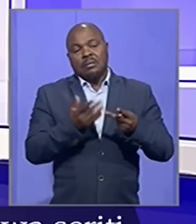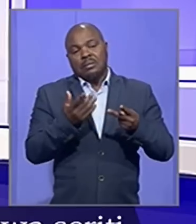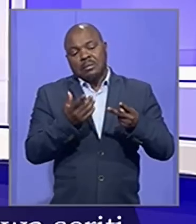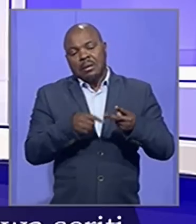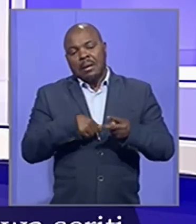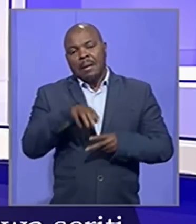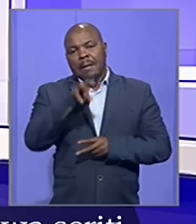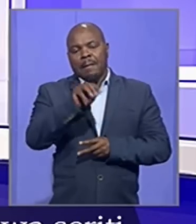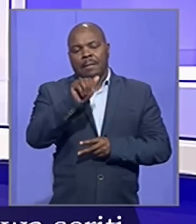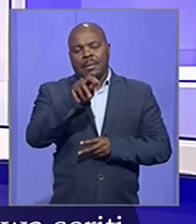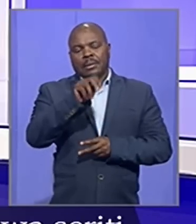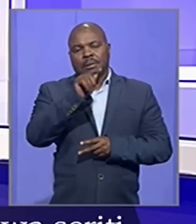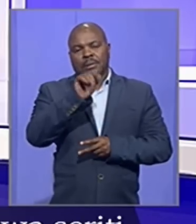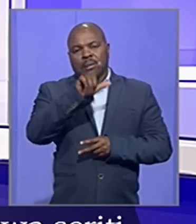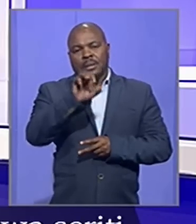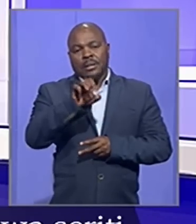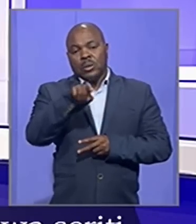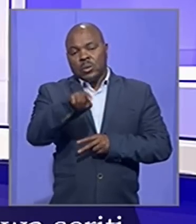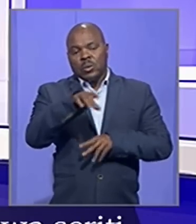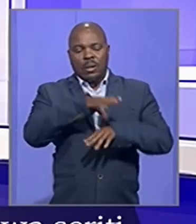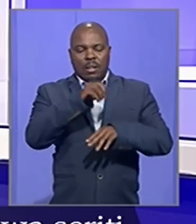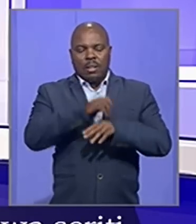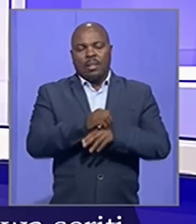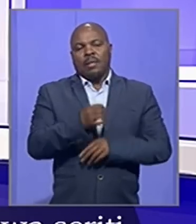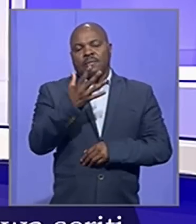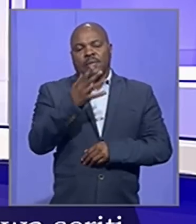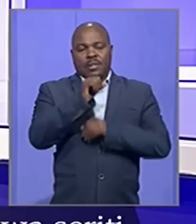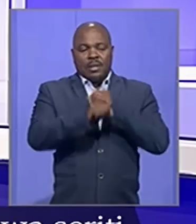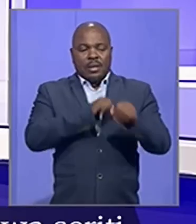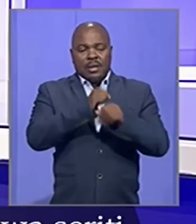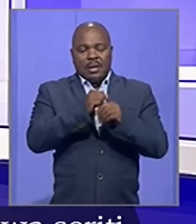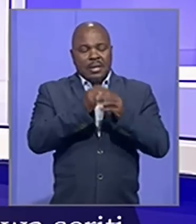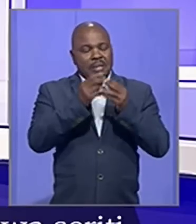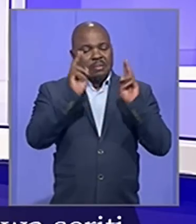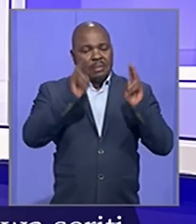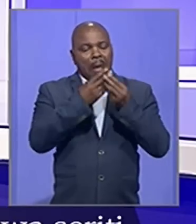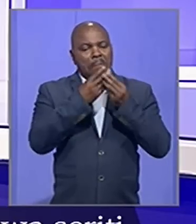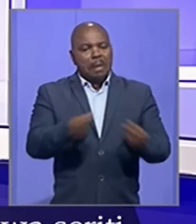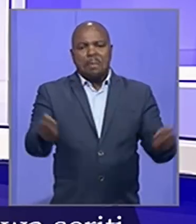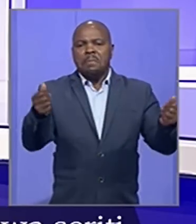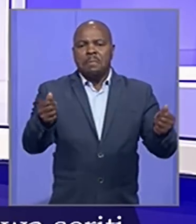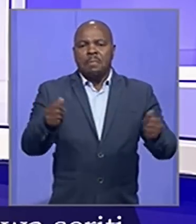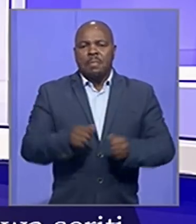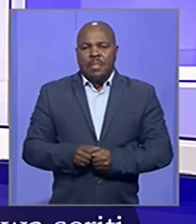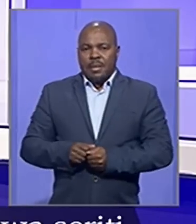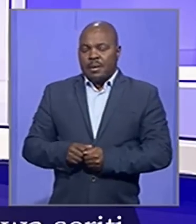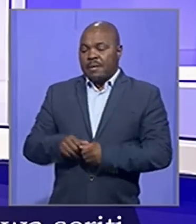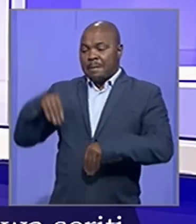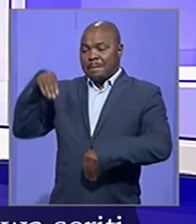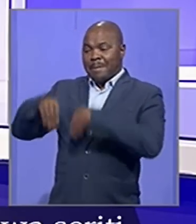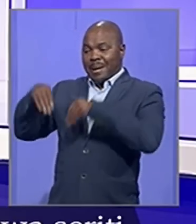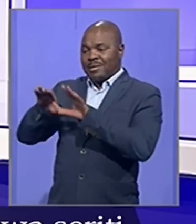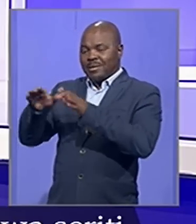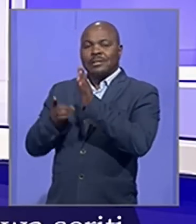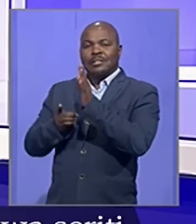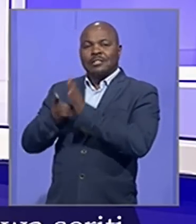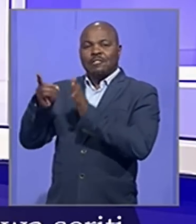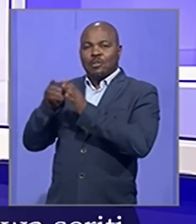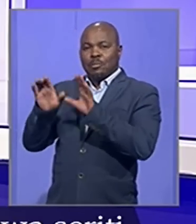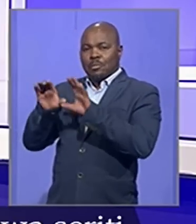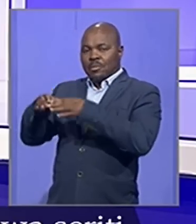sa Mantele Mokgadi wa mengwaga e 50 se sa timetše. Ba moepo wa Jagersfontein